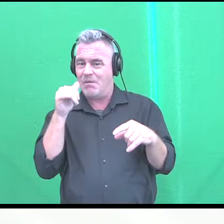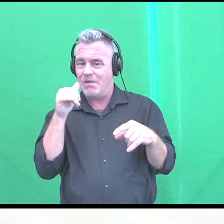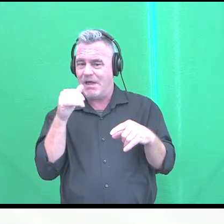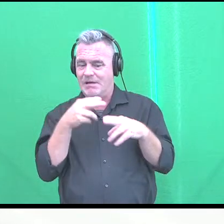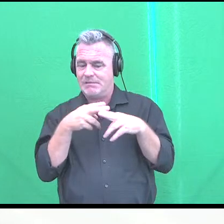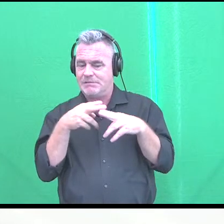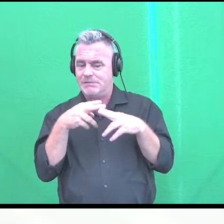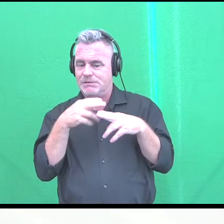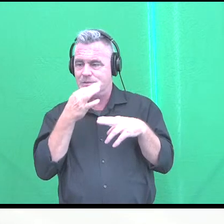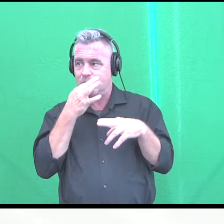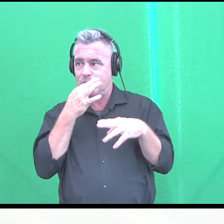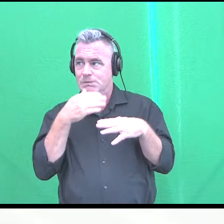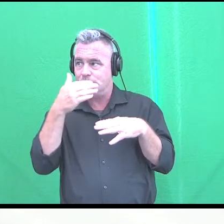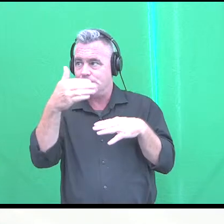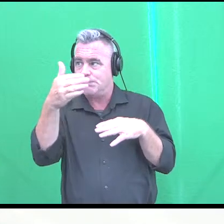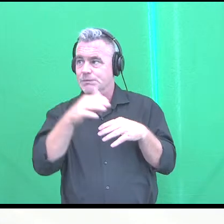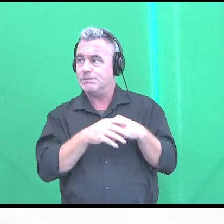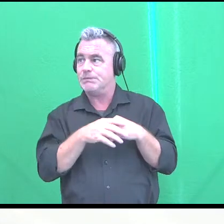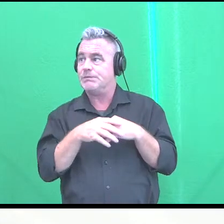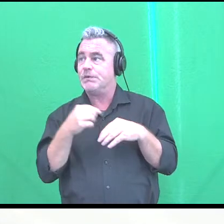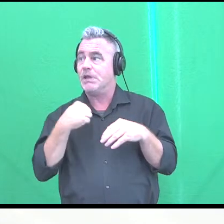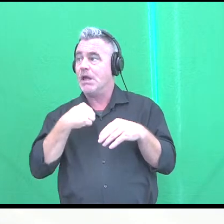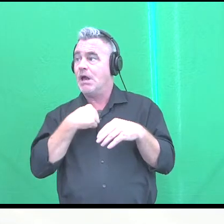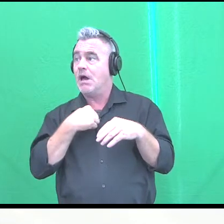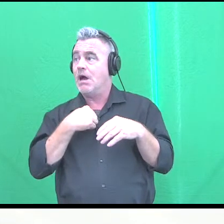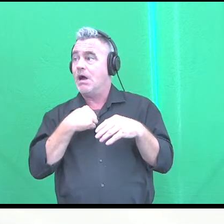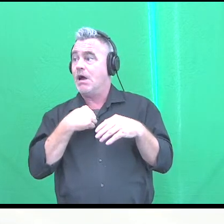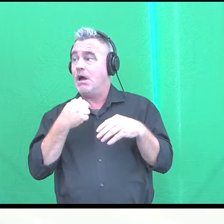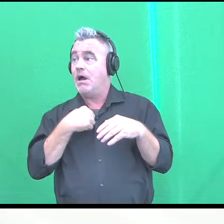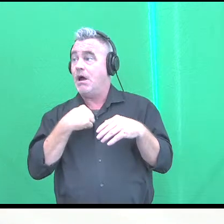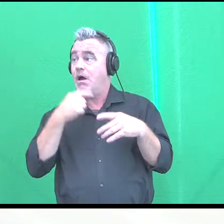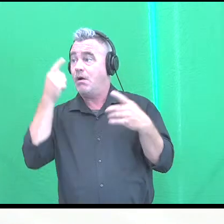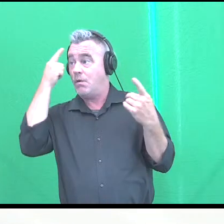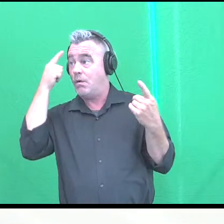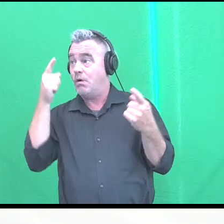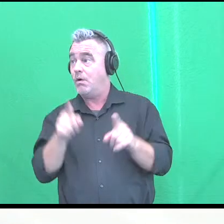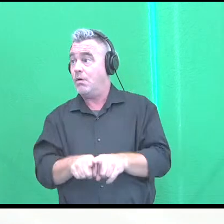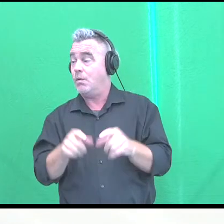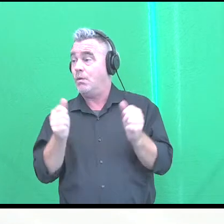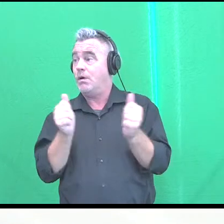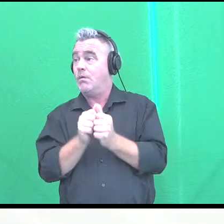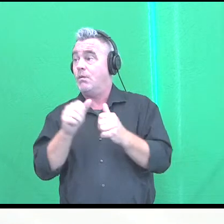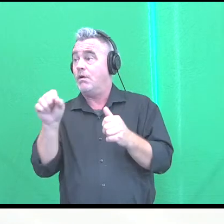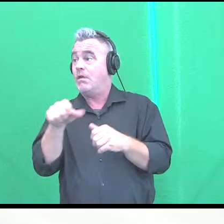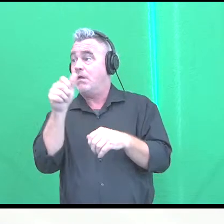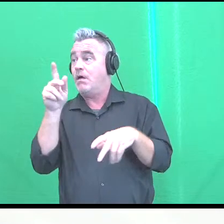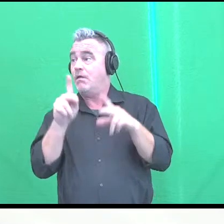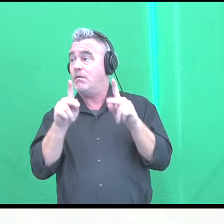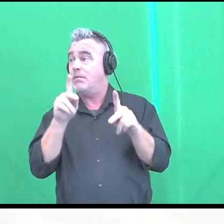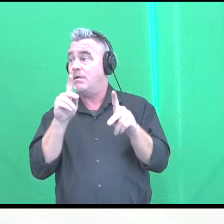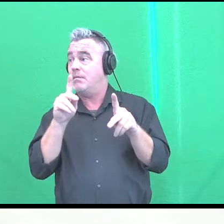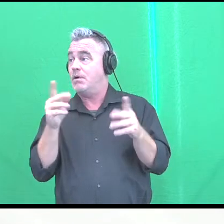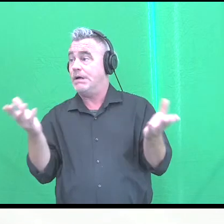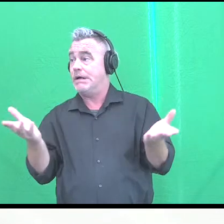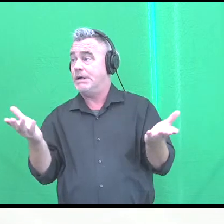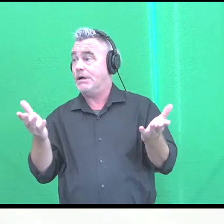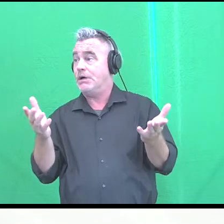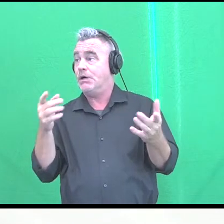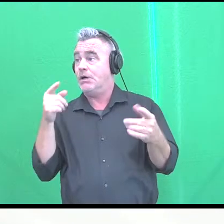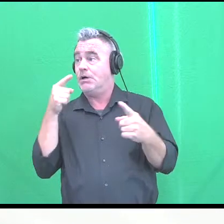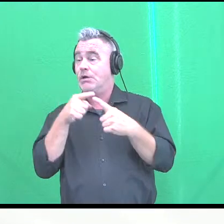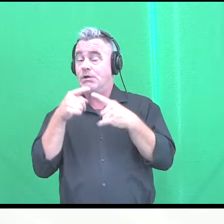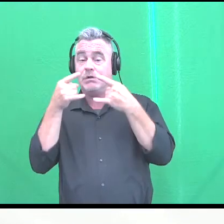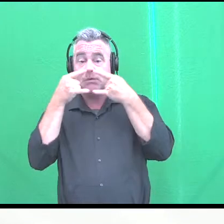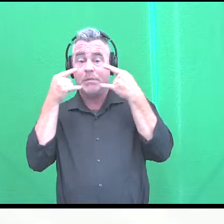it's going to go. And I would agree with other people in the audience, to mask a